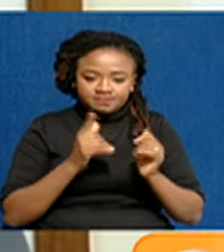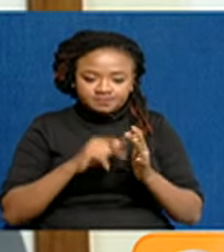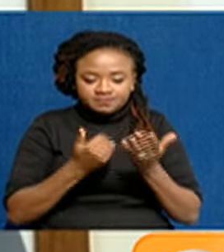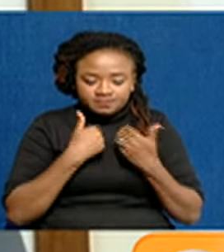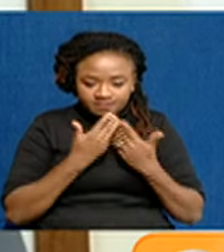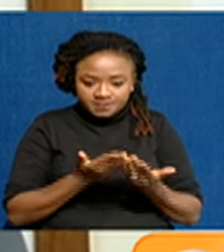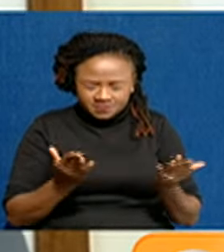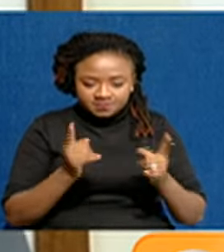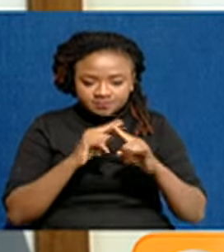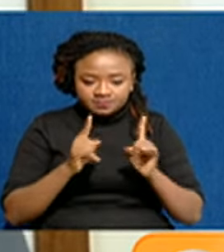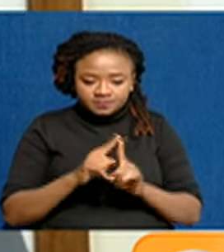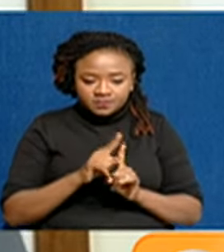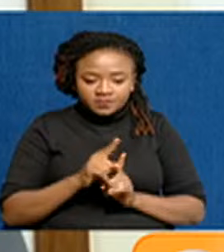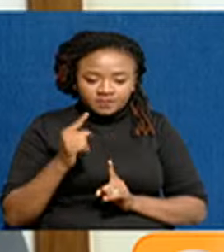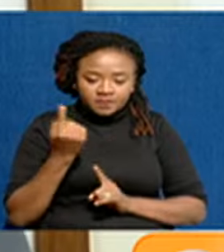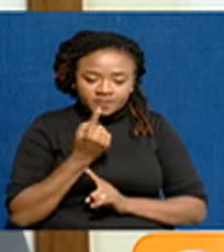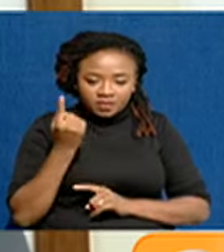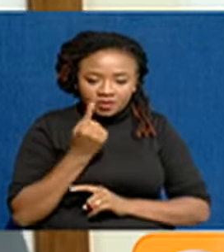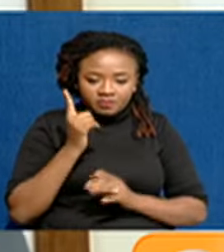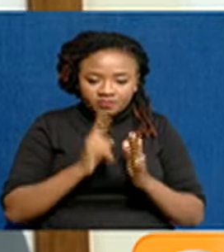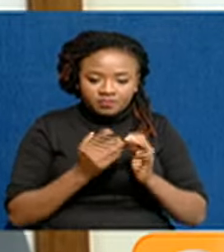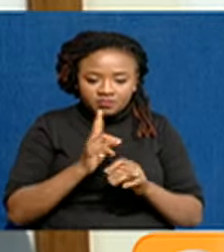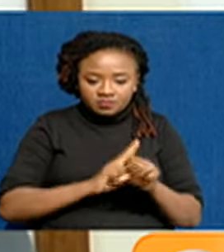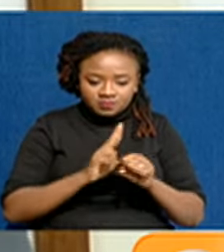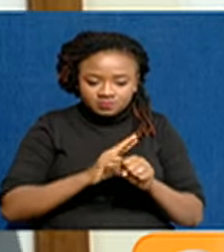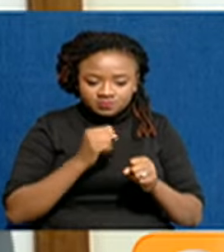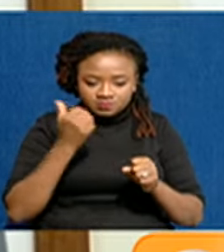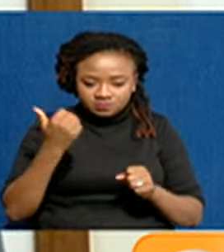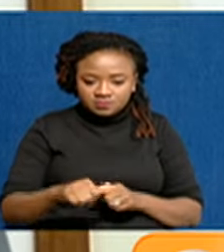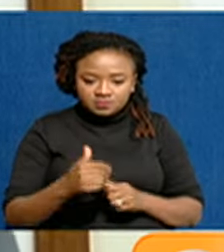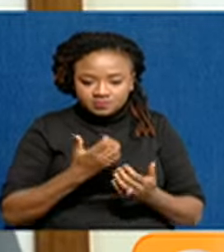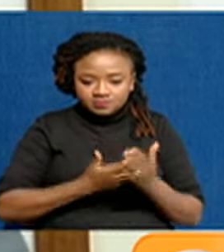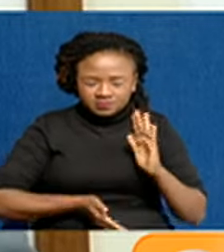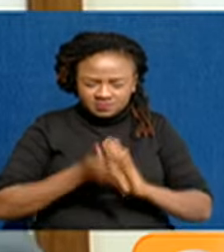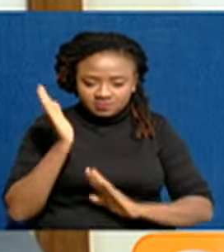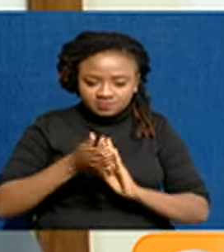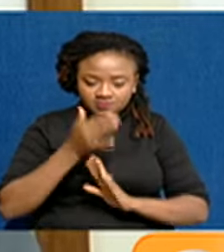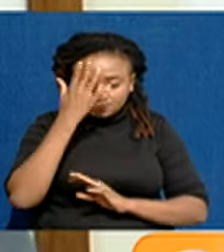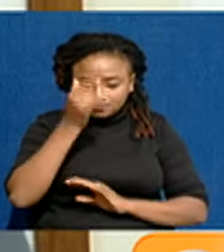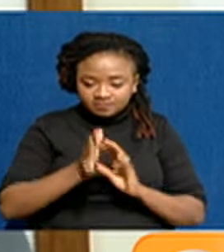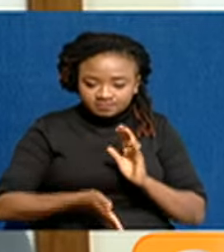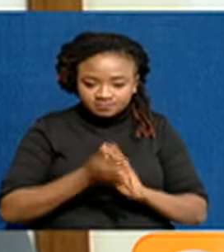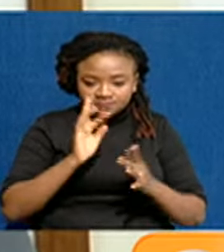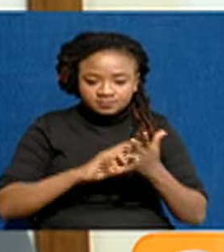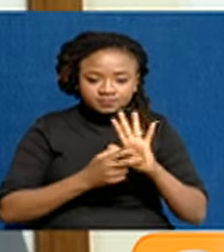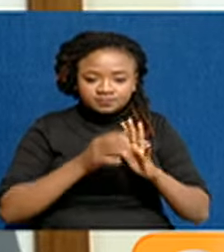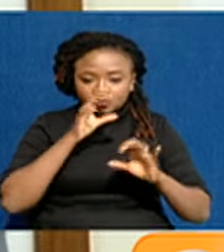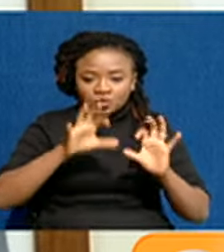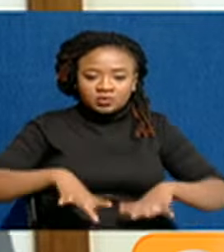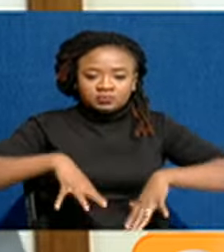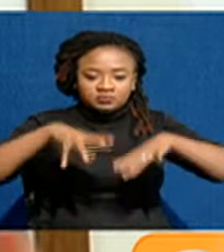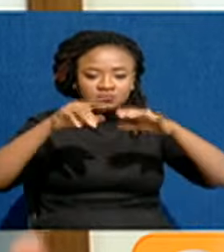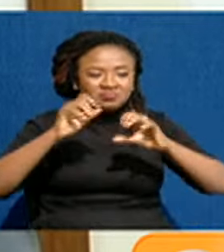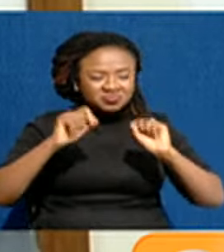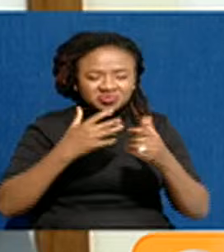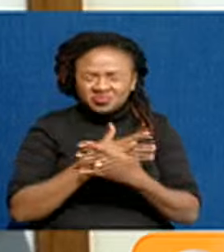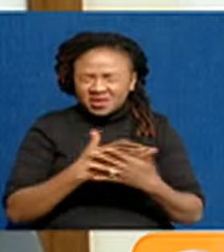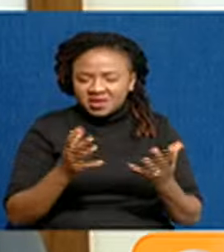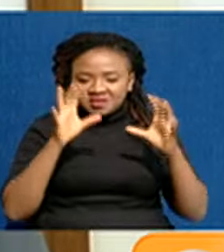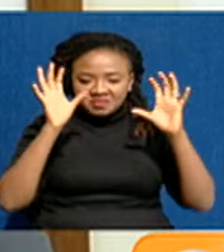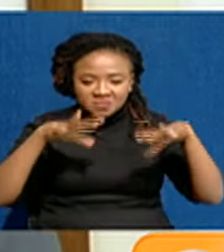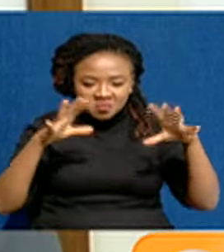replenish if at all they had used for various other emergencies, because emergencies is not just El Nino or the floods as we see. It could be a fire, it could be any other